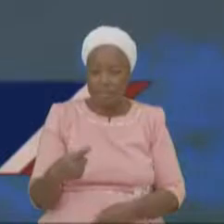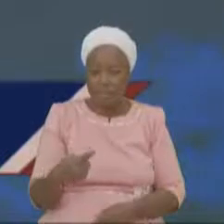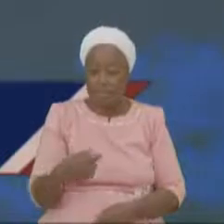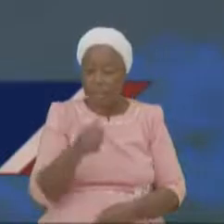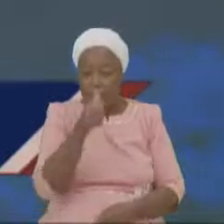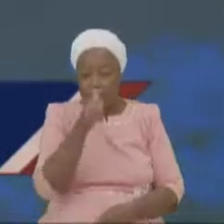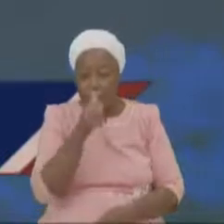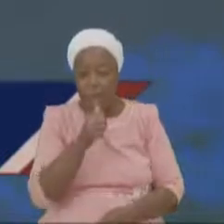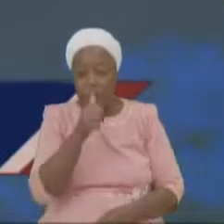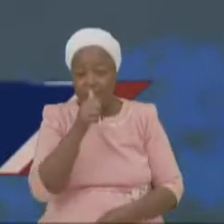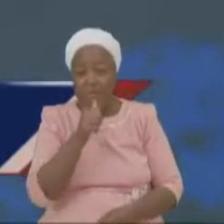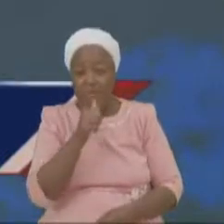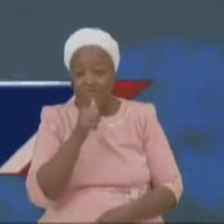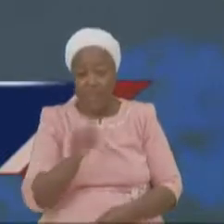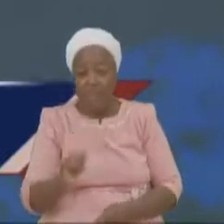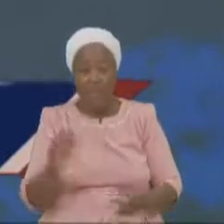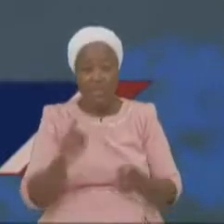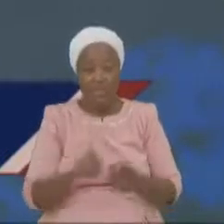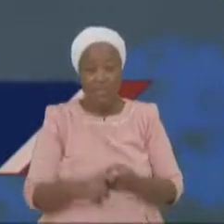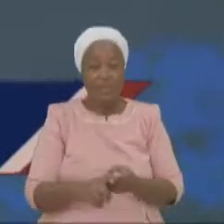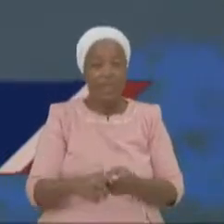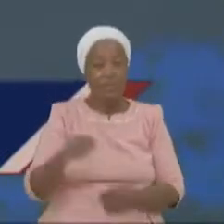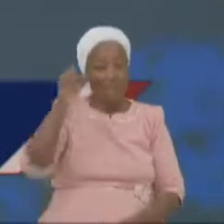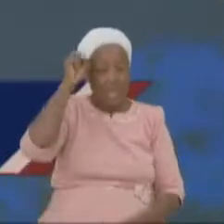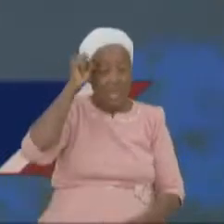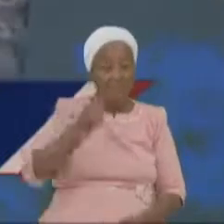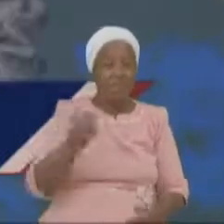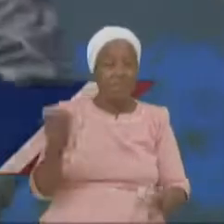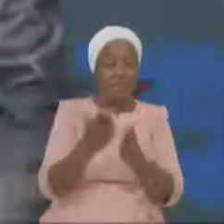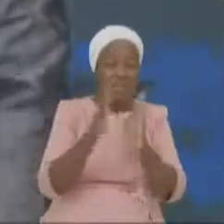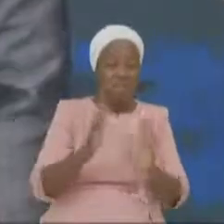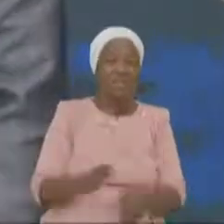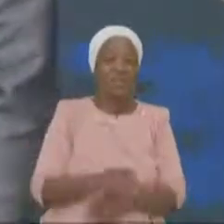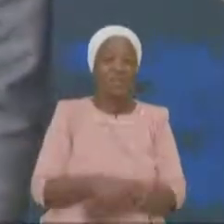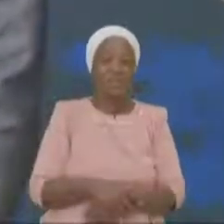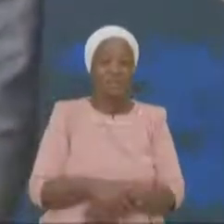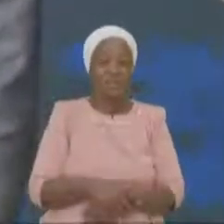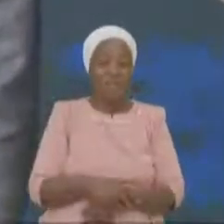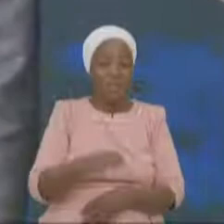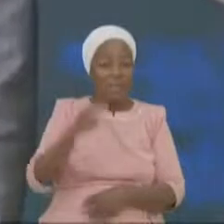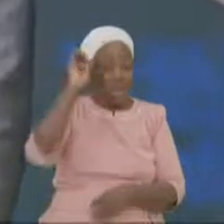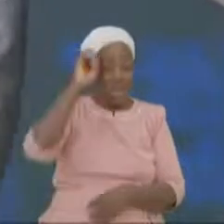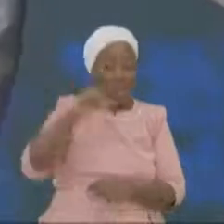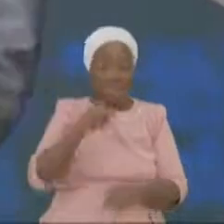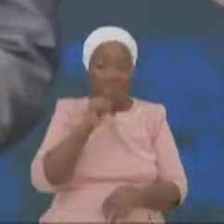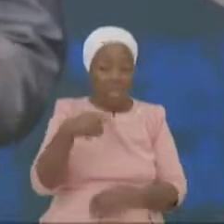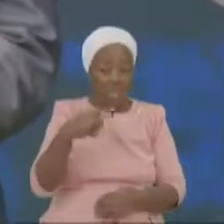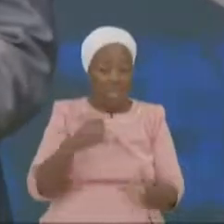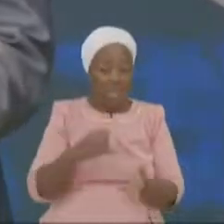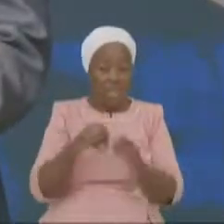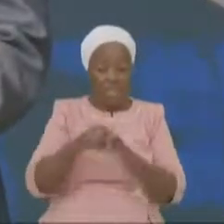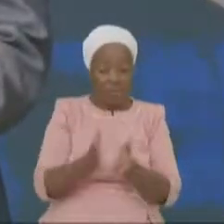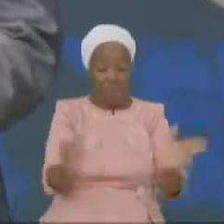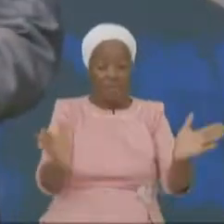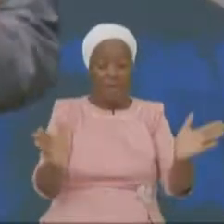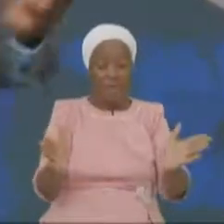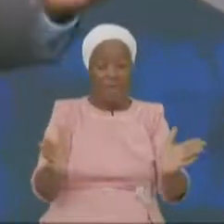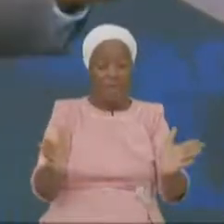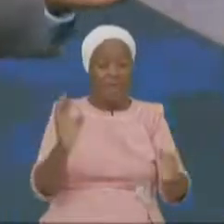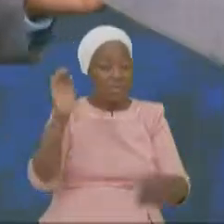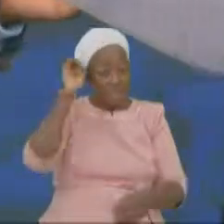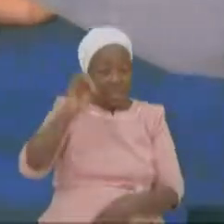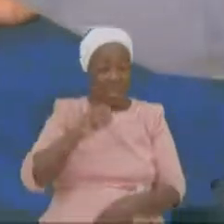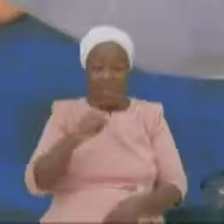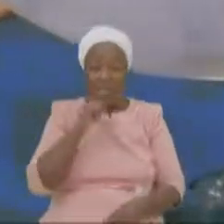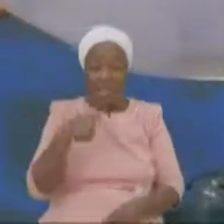privately to his servants. He didn't say that in the public. He didn't come to an